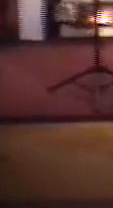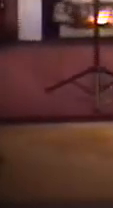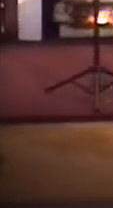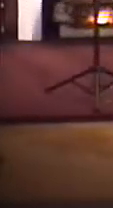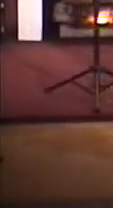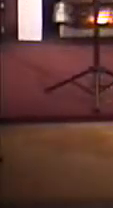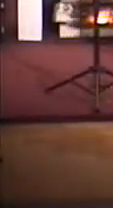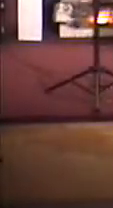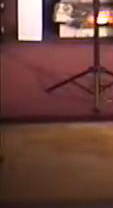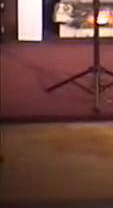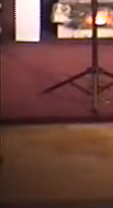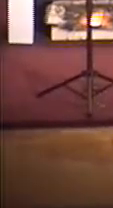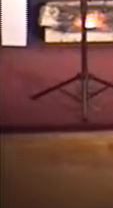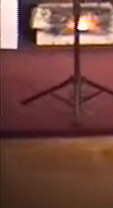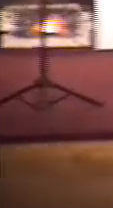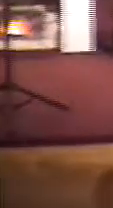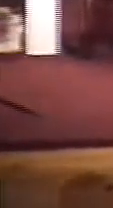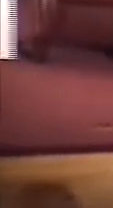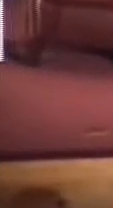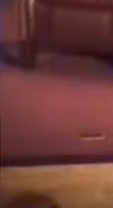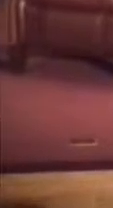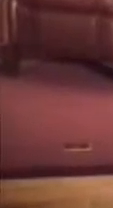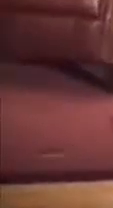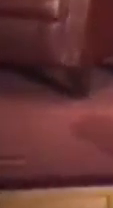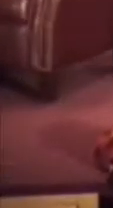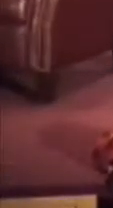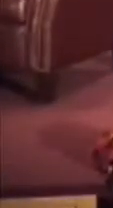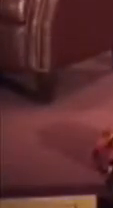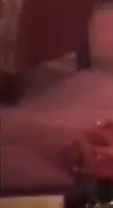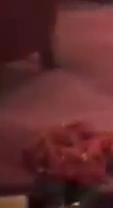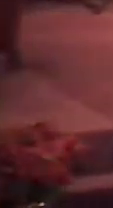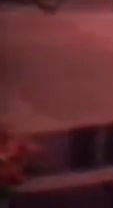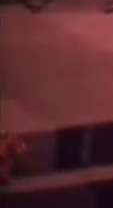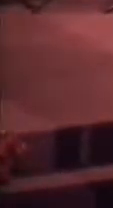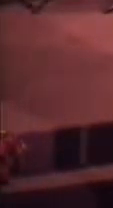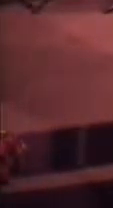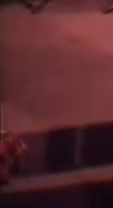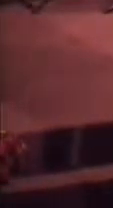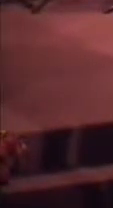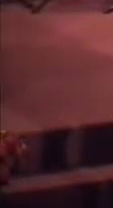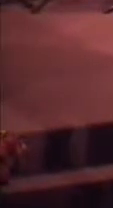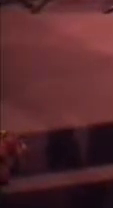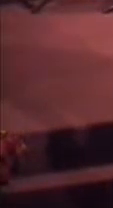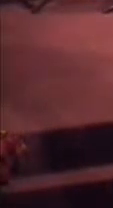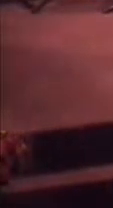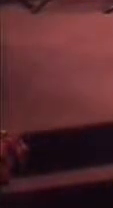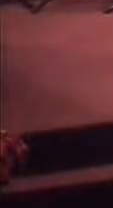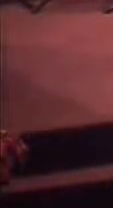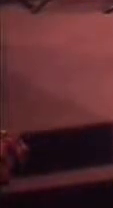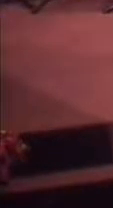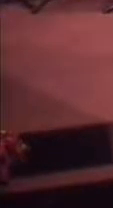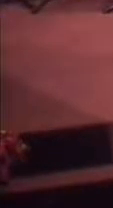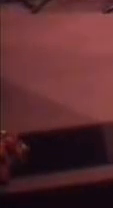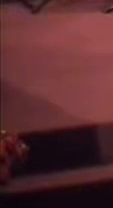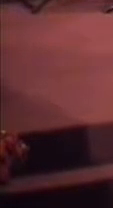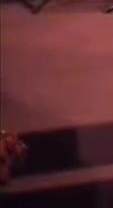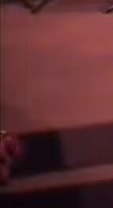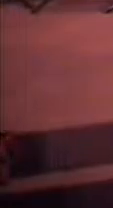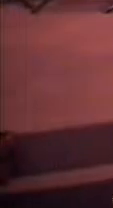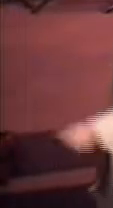my girlfriend." And my thought was, she said it, she did it first. But I didn't say